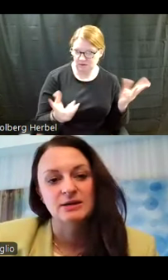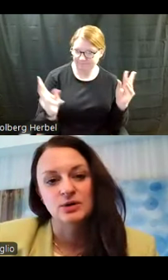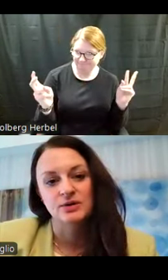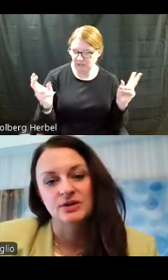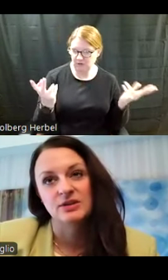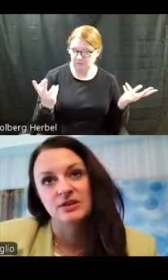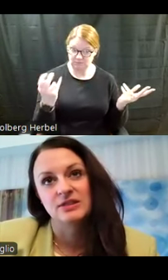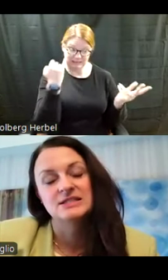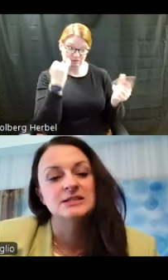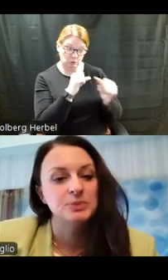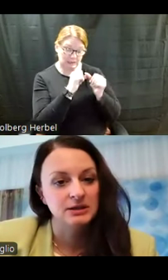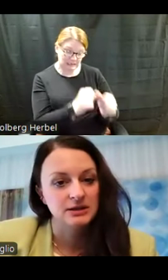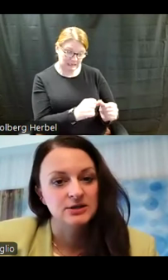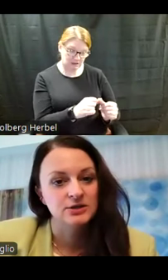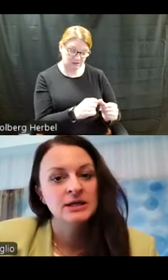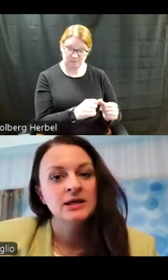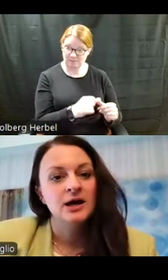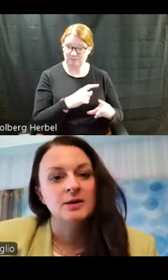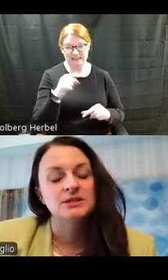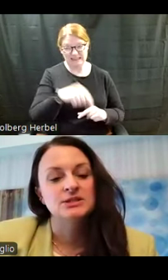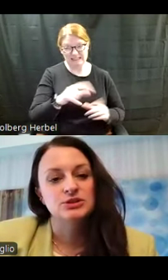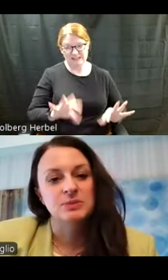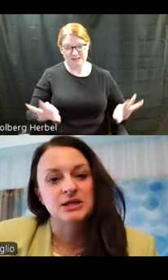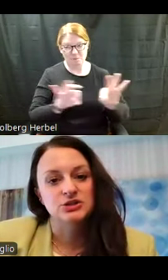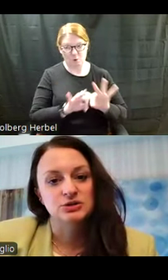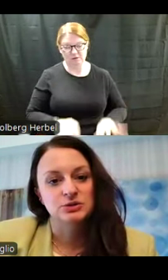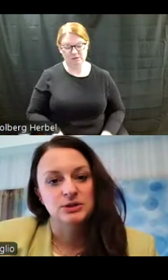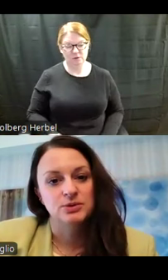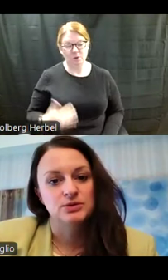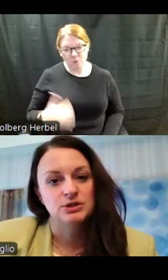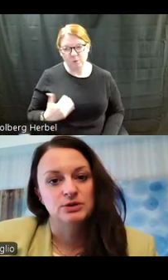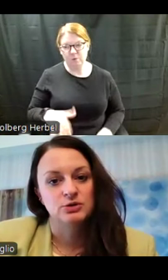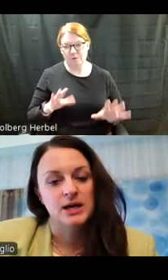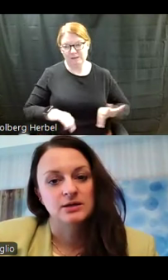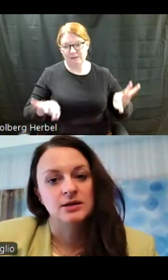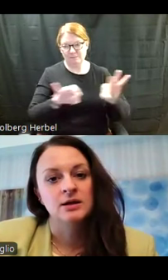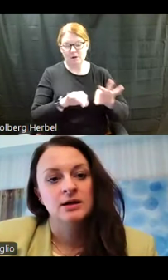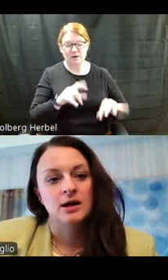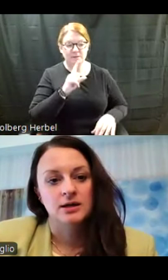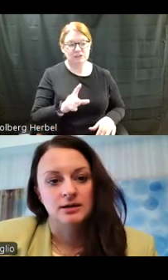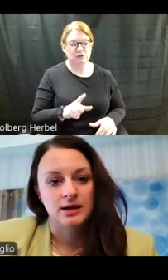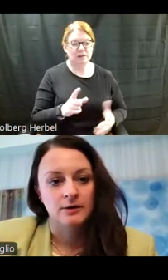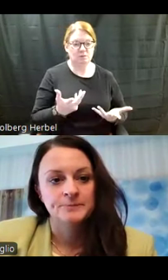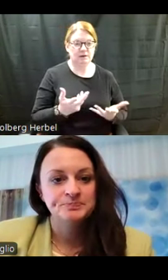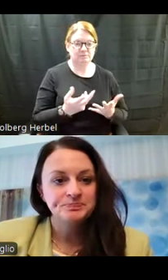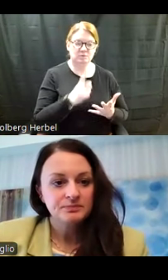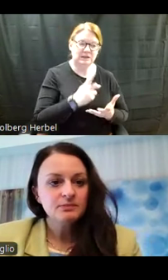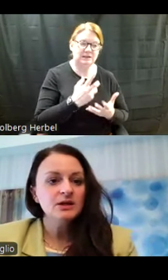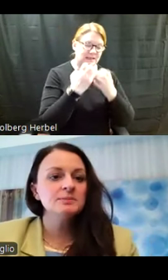not, this is a big deal. And so just making sure that we approach it with humanity and